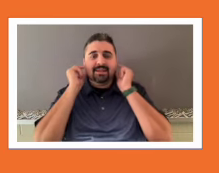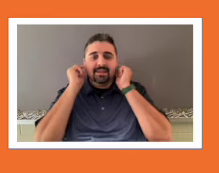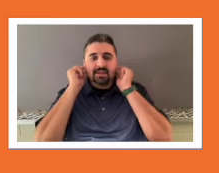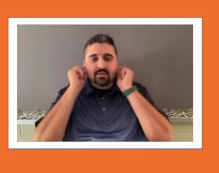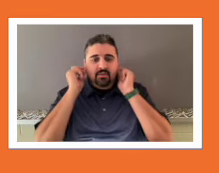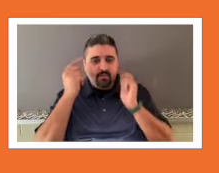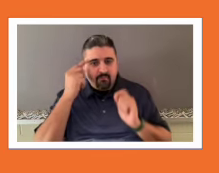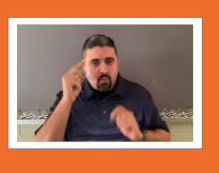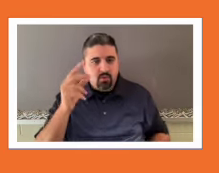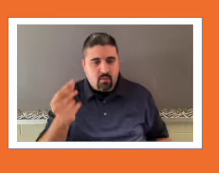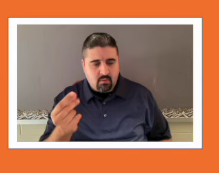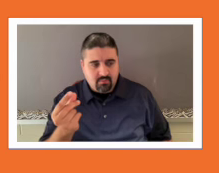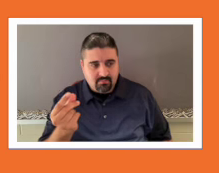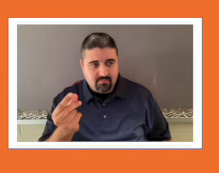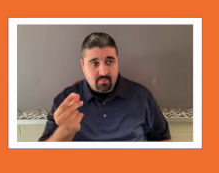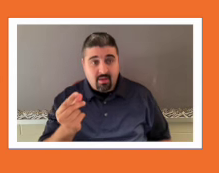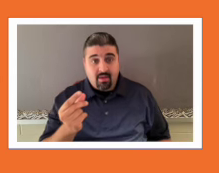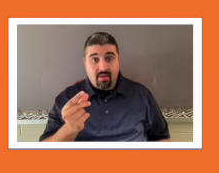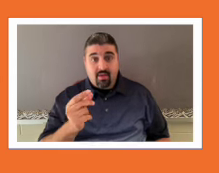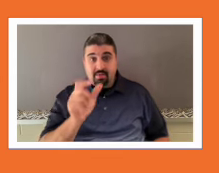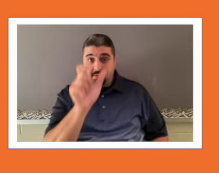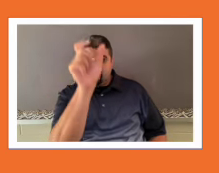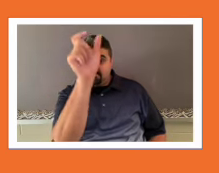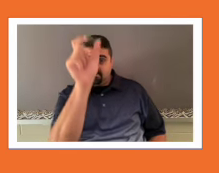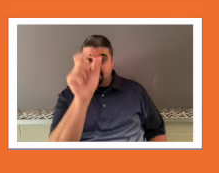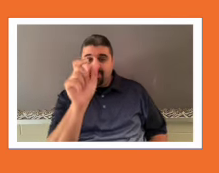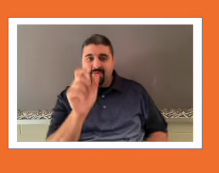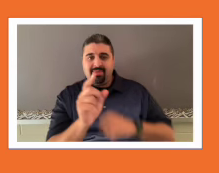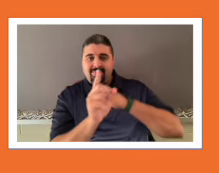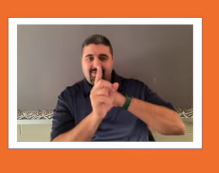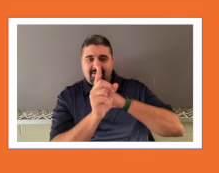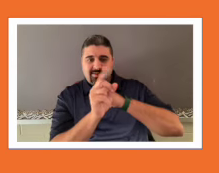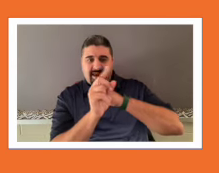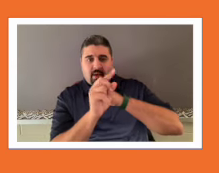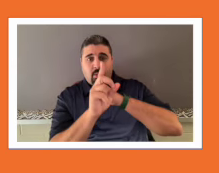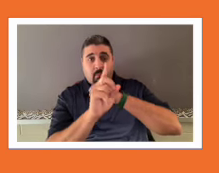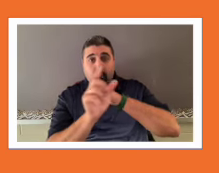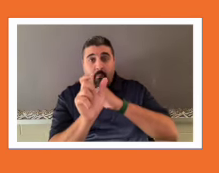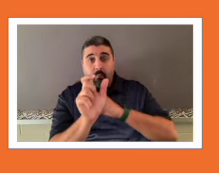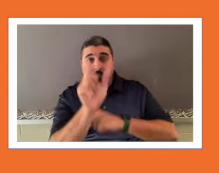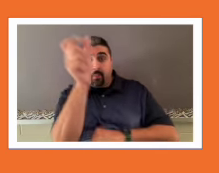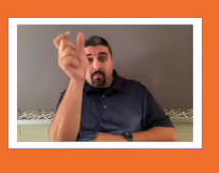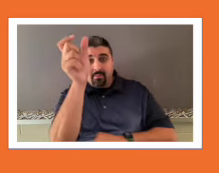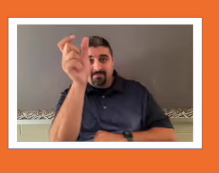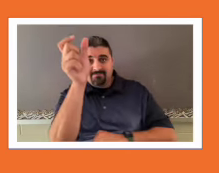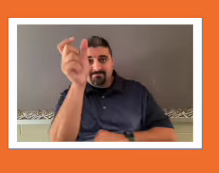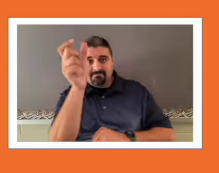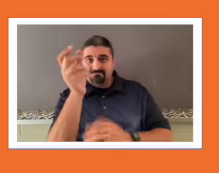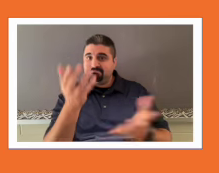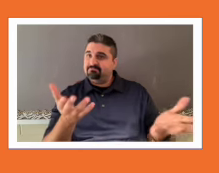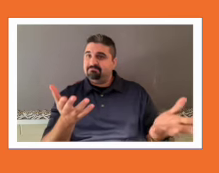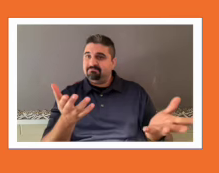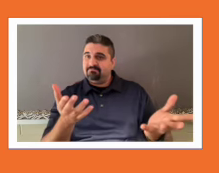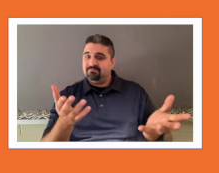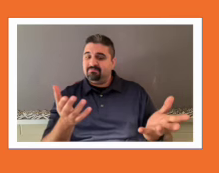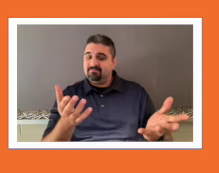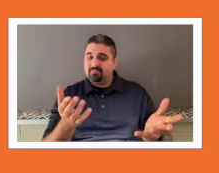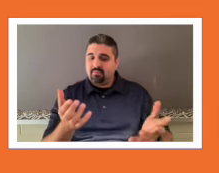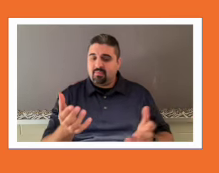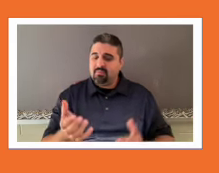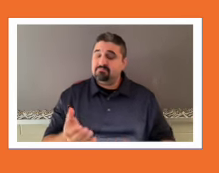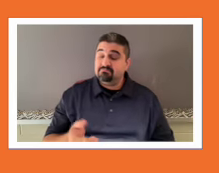your dog's ears. The third head was the tail. Yes, he does do good